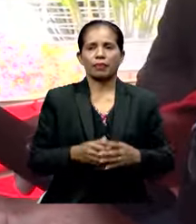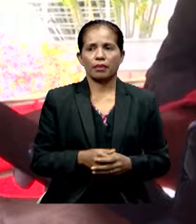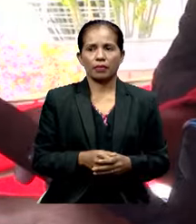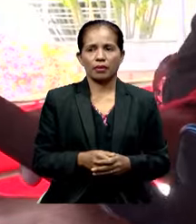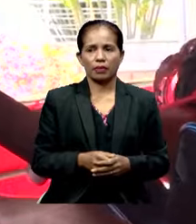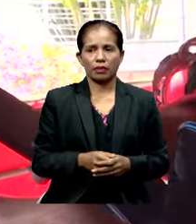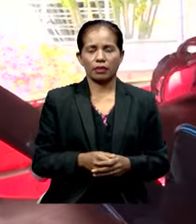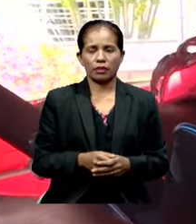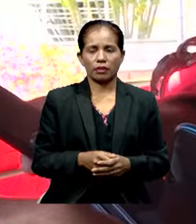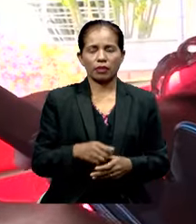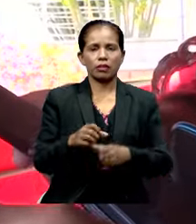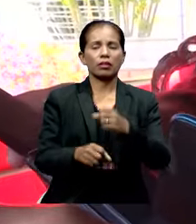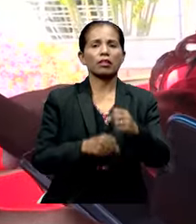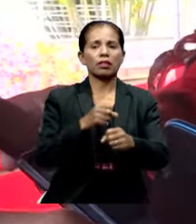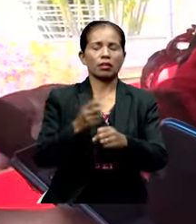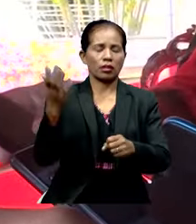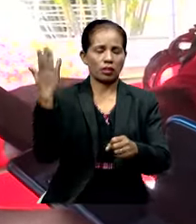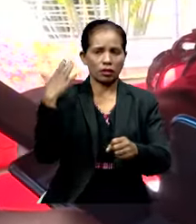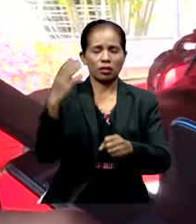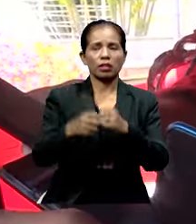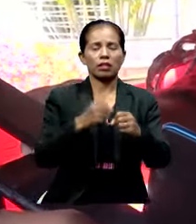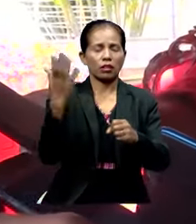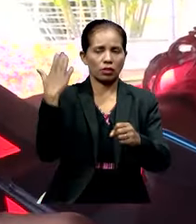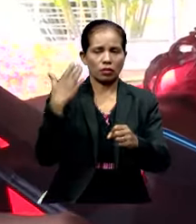from years ago, from the current government.